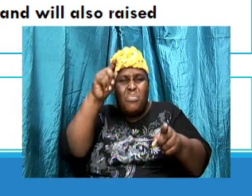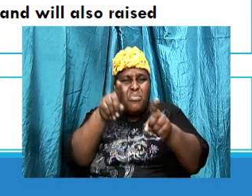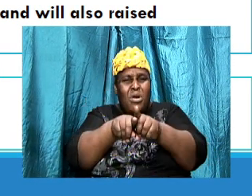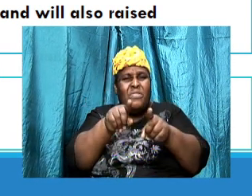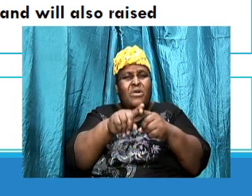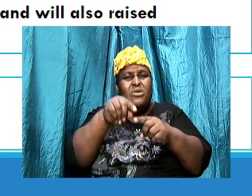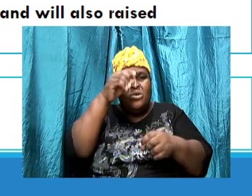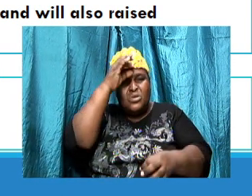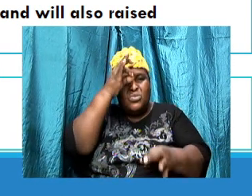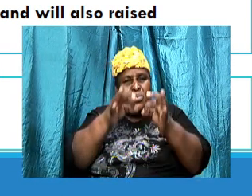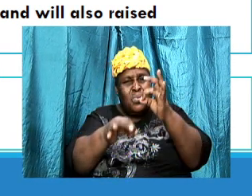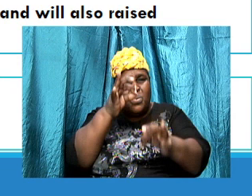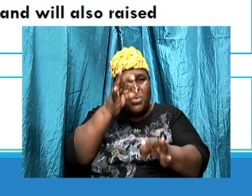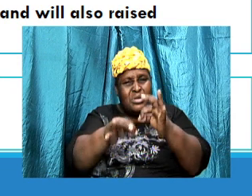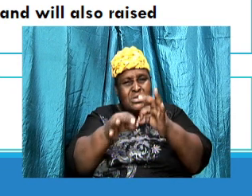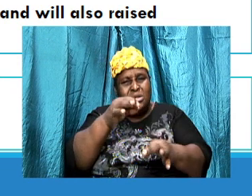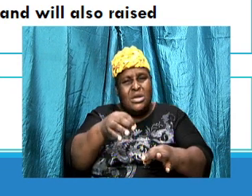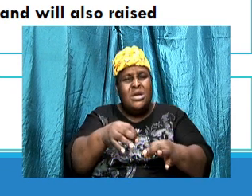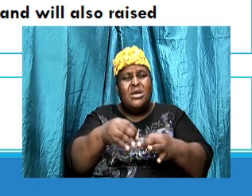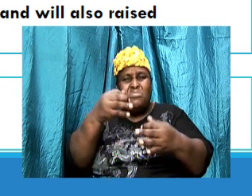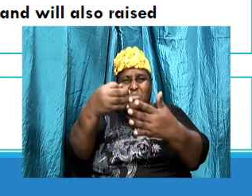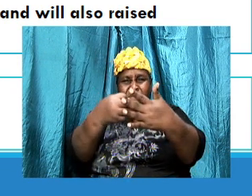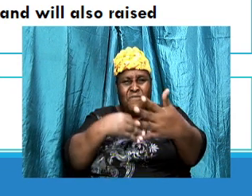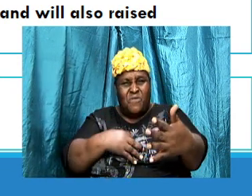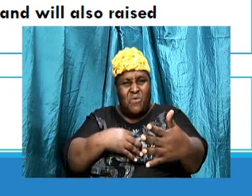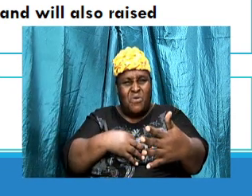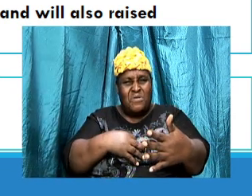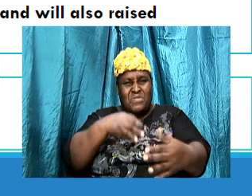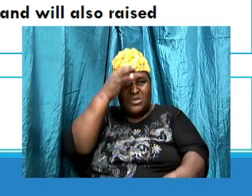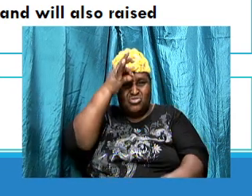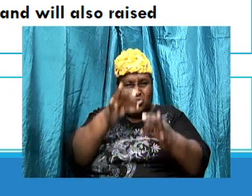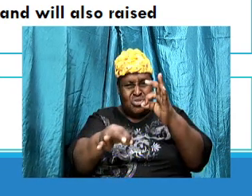court before the unjust judge?